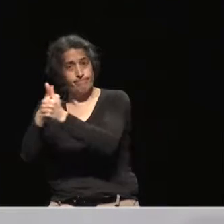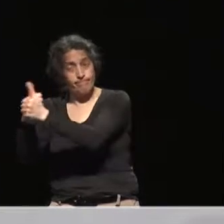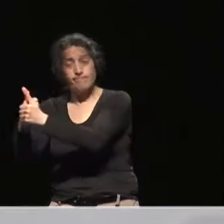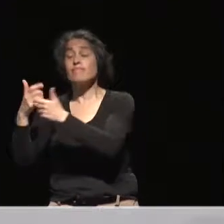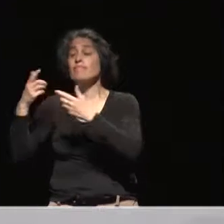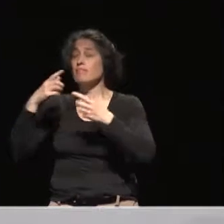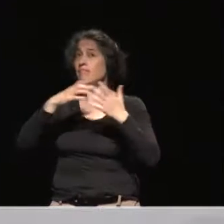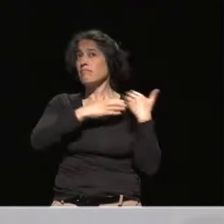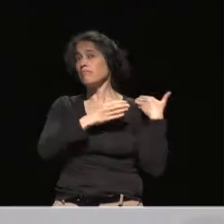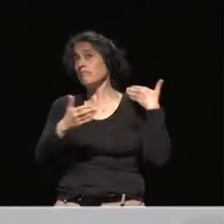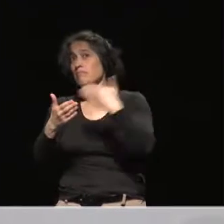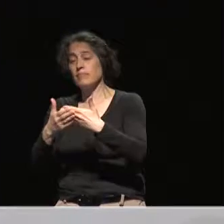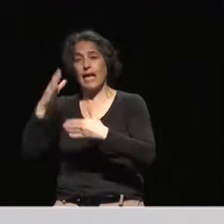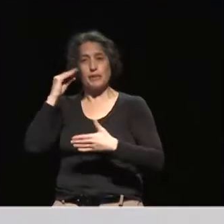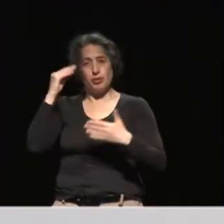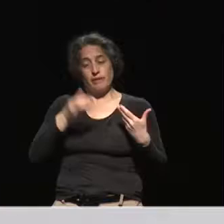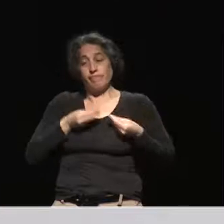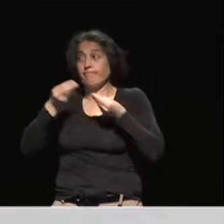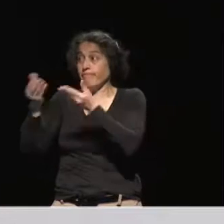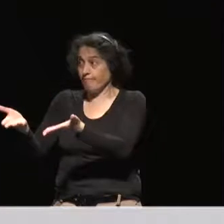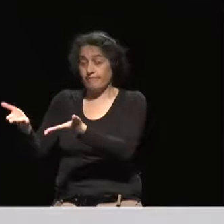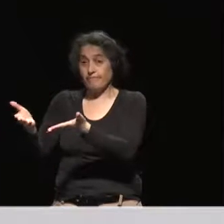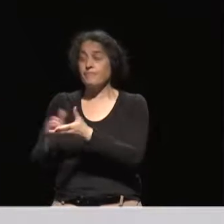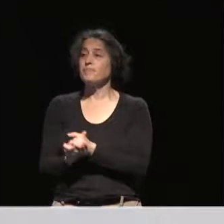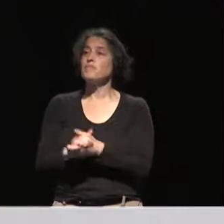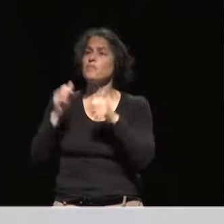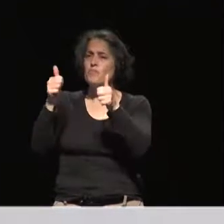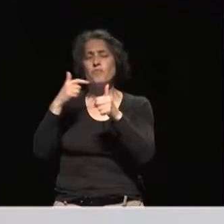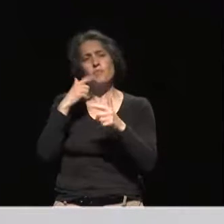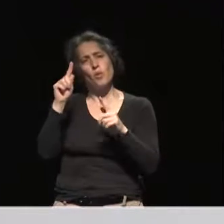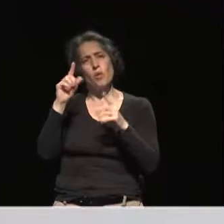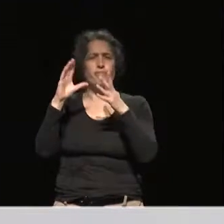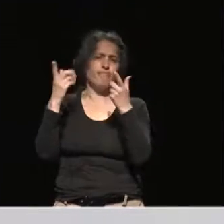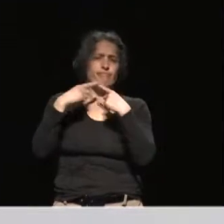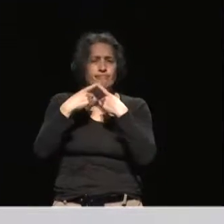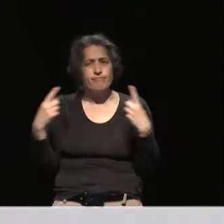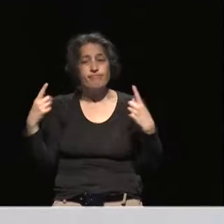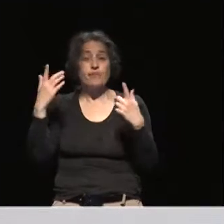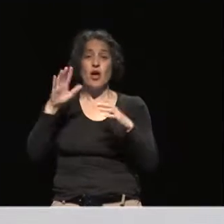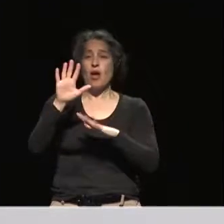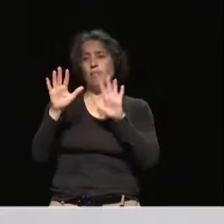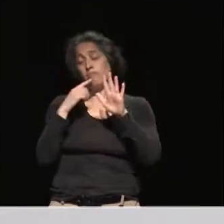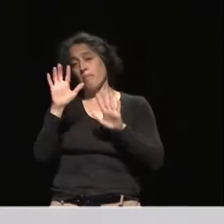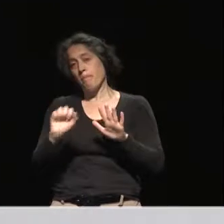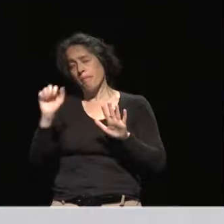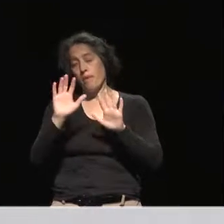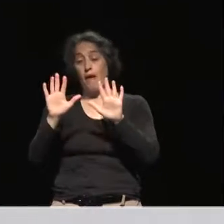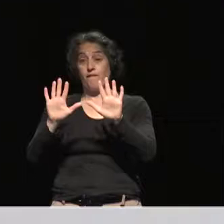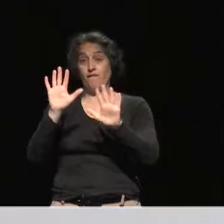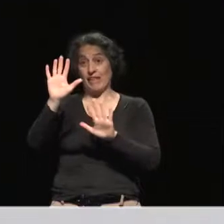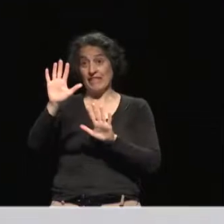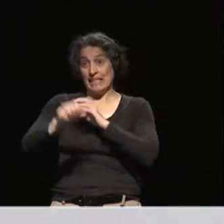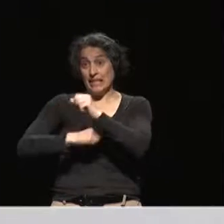I will tell you a little story from about 15 years ago. I won't name names, but a head of state